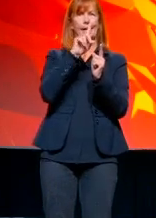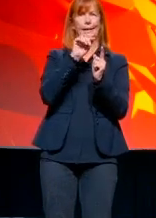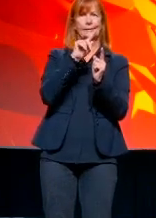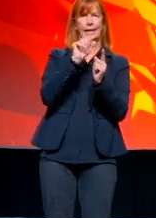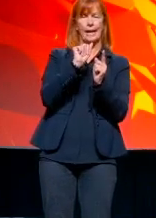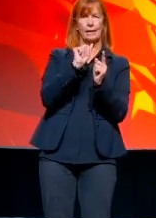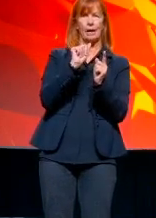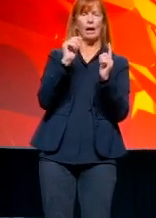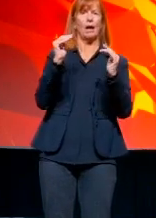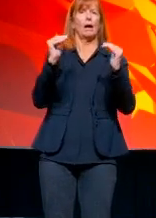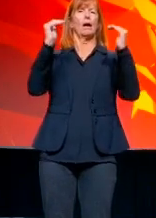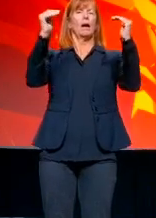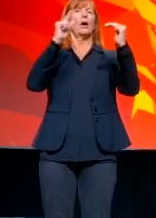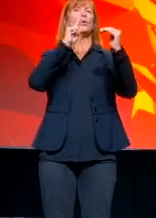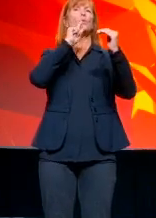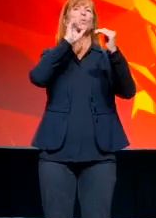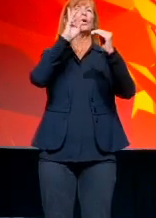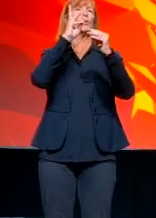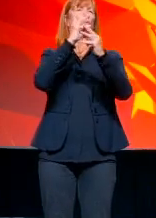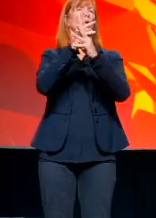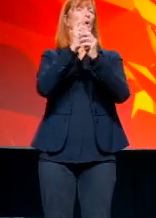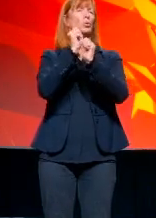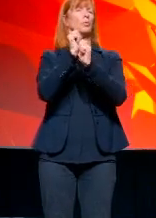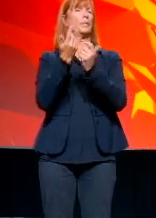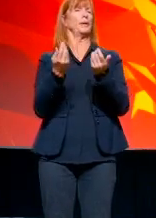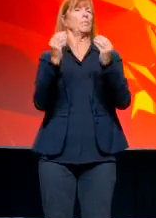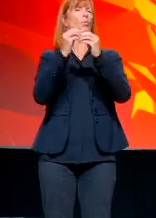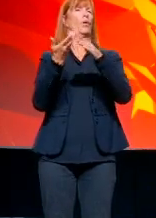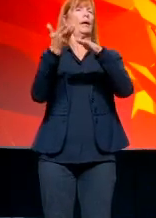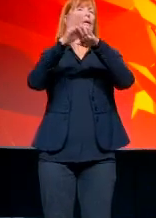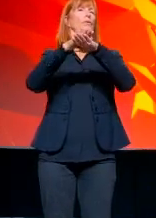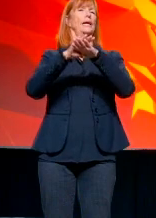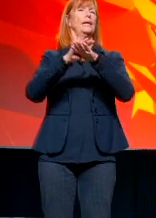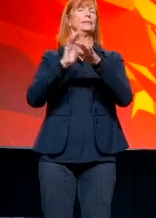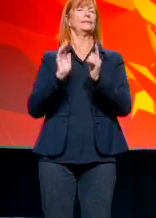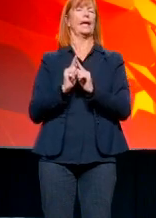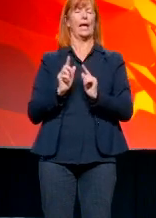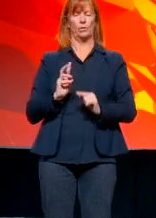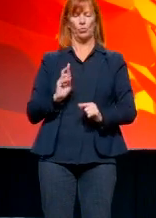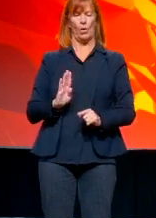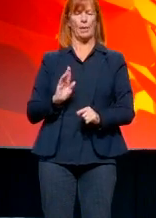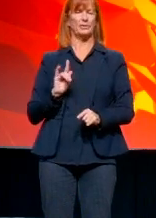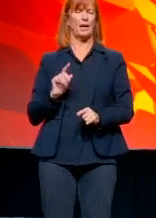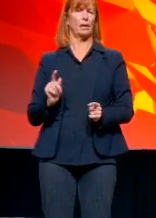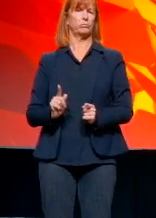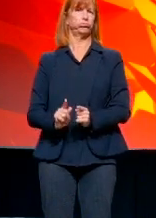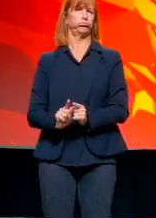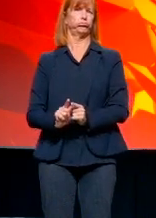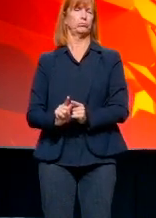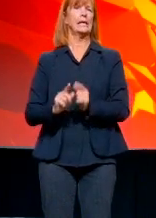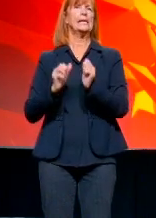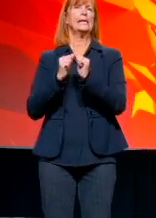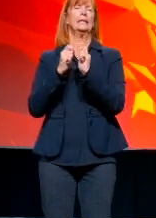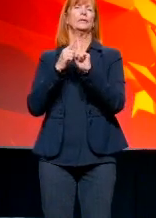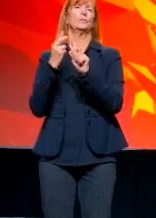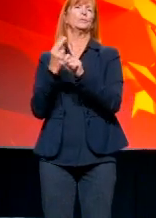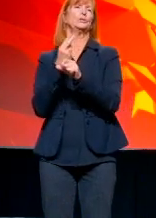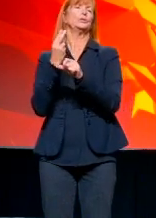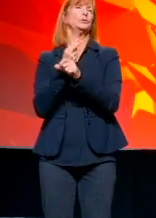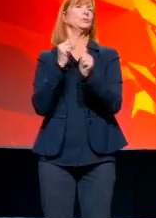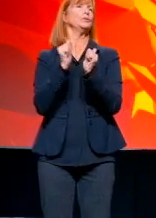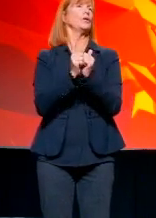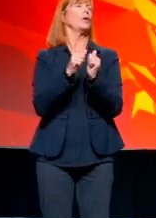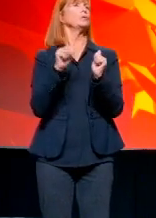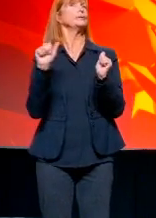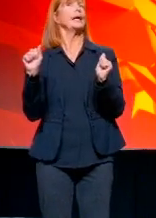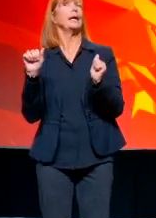will eventually dwarf the amount of web data available, and more as we leverage generative AI tools, as